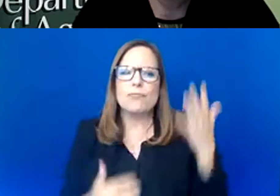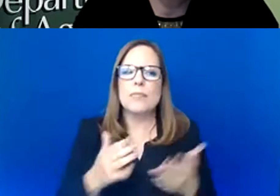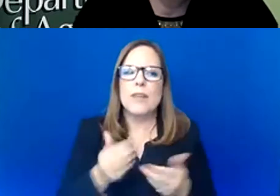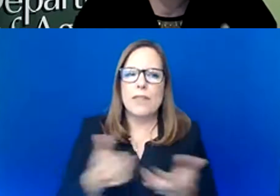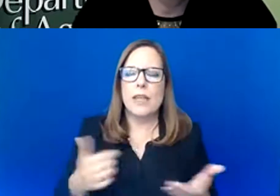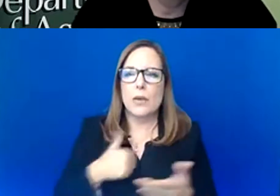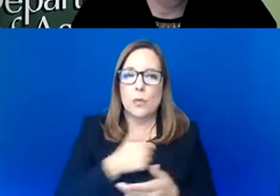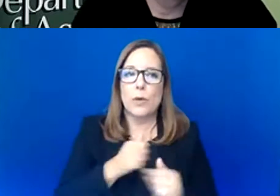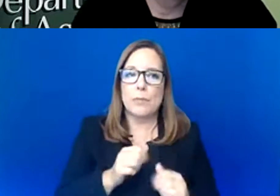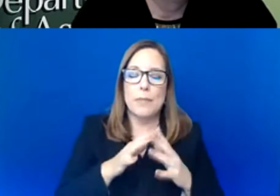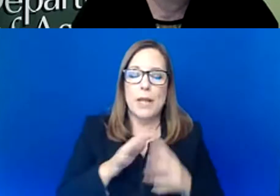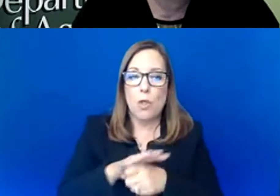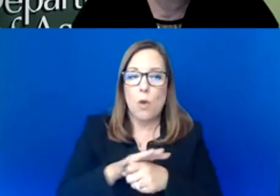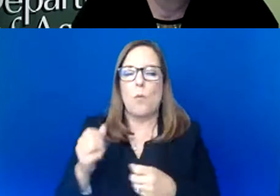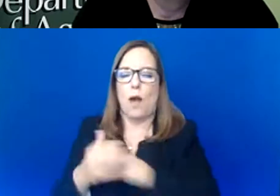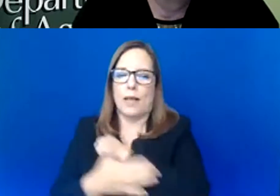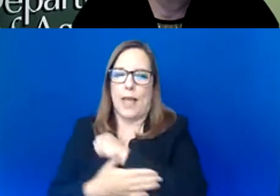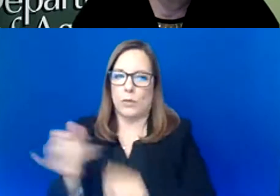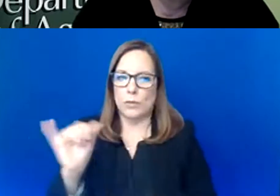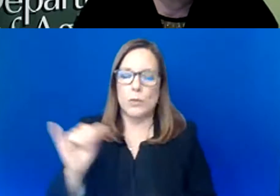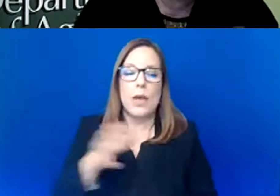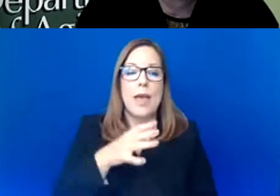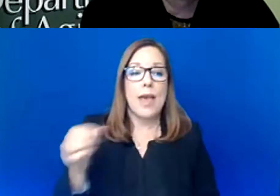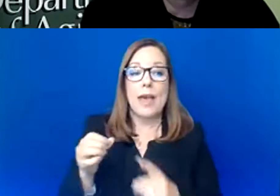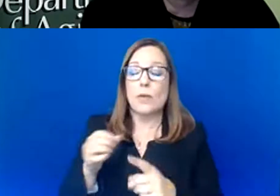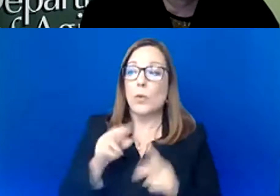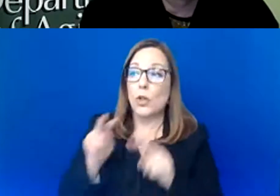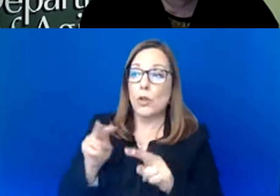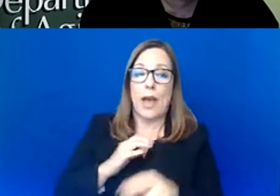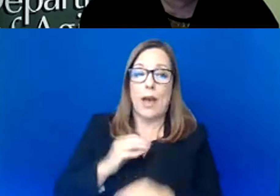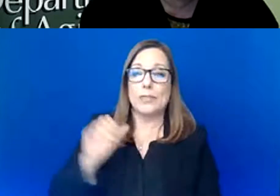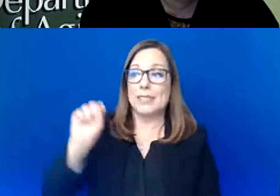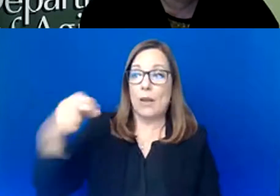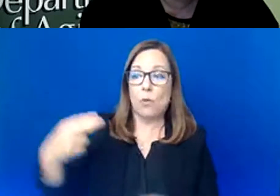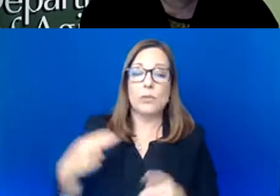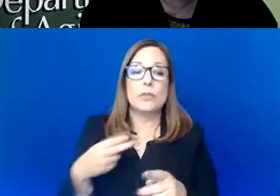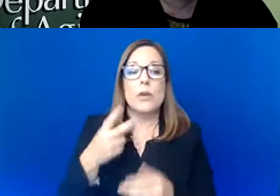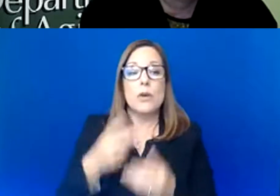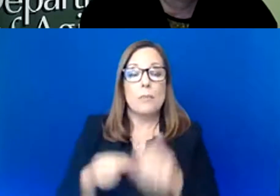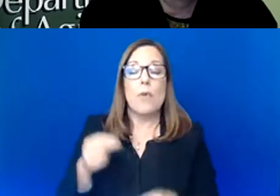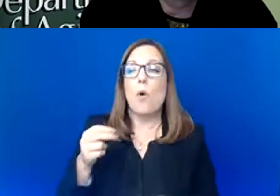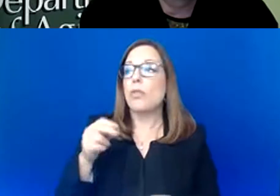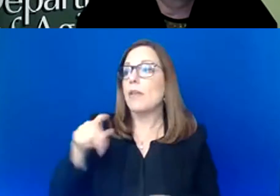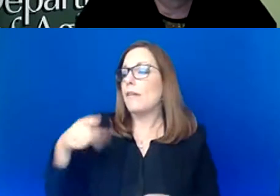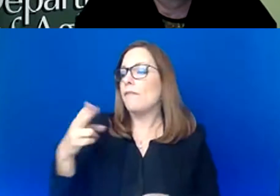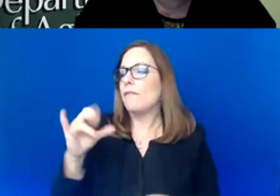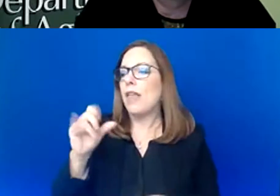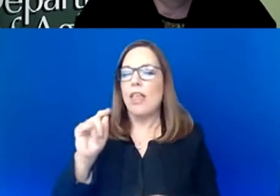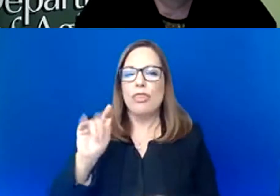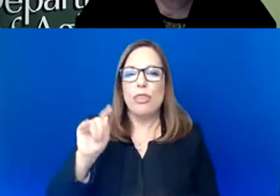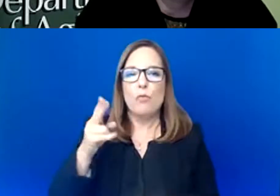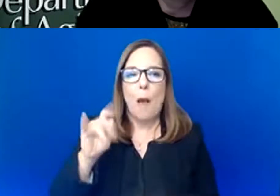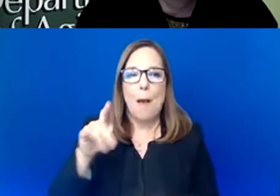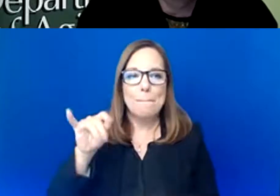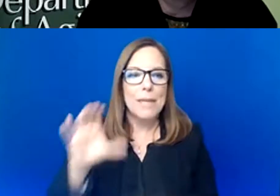in the local community. We're also looking at our stakeholders, both our Philanthropic stakeholders, for example, I've started discussions with